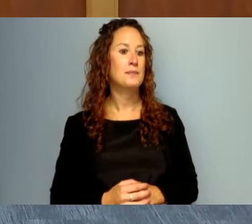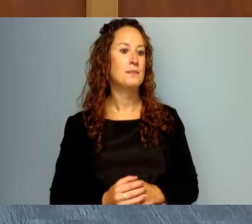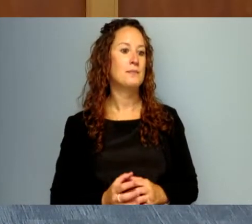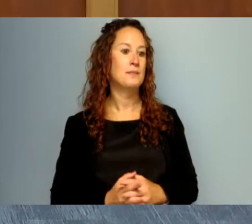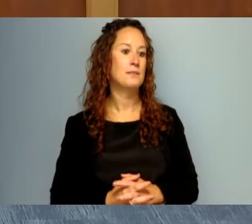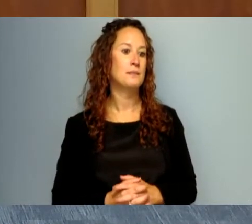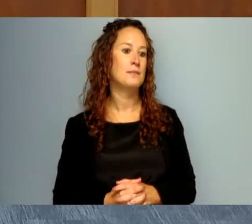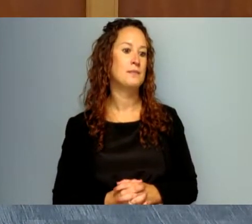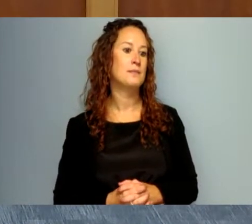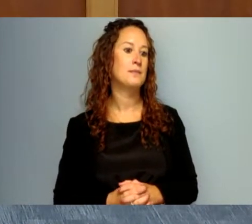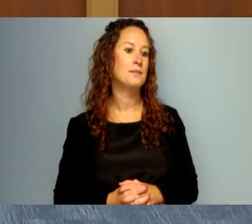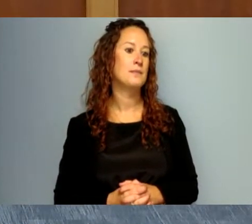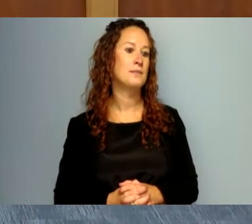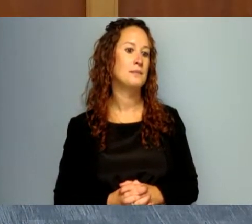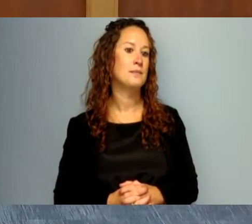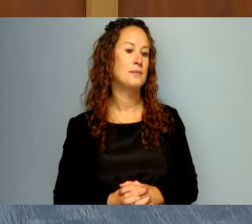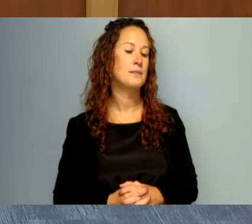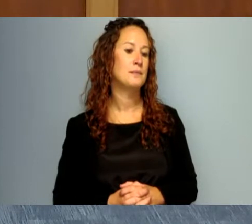Okay.